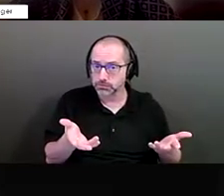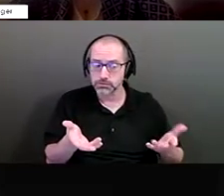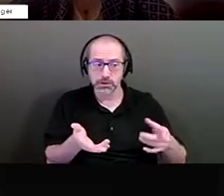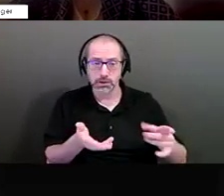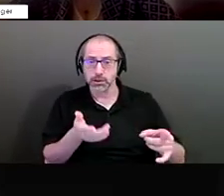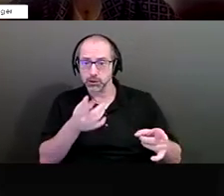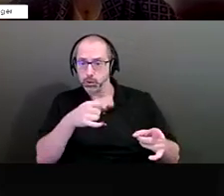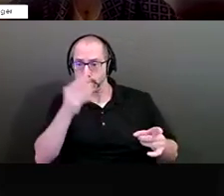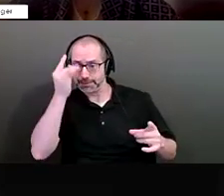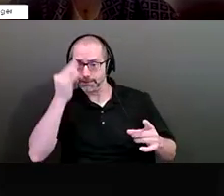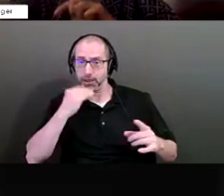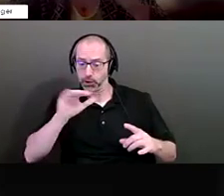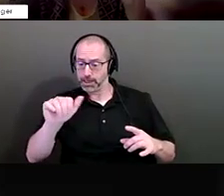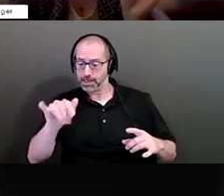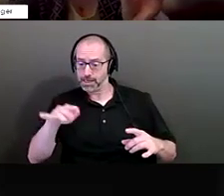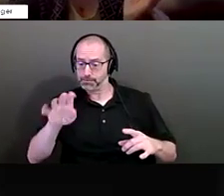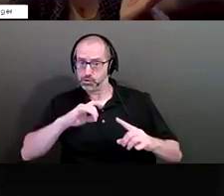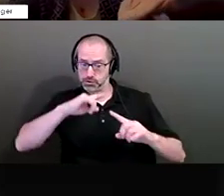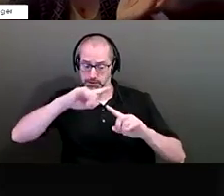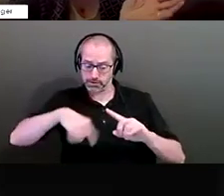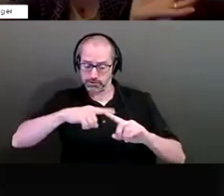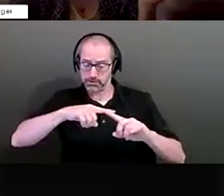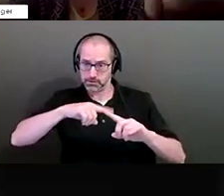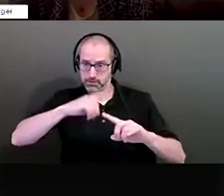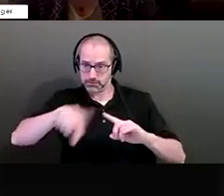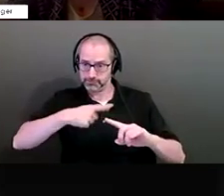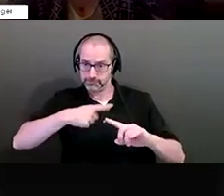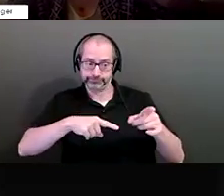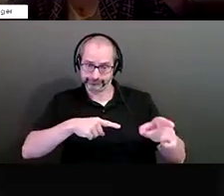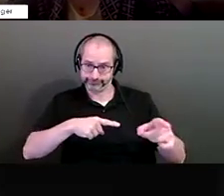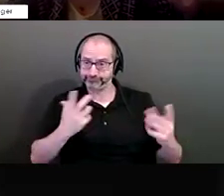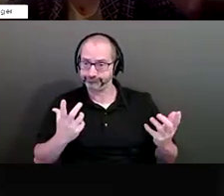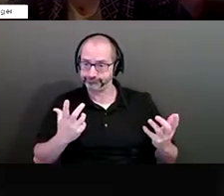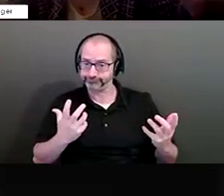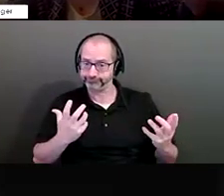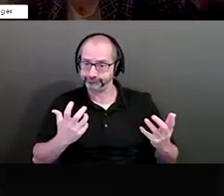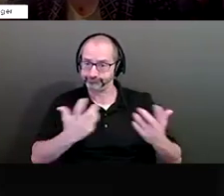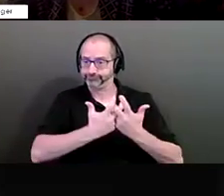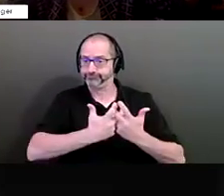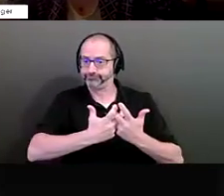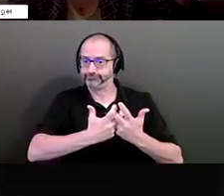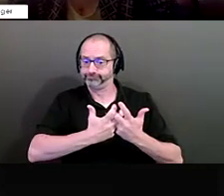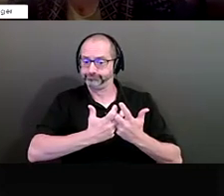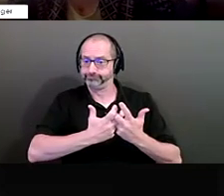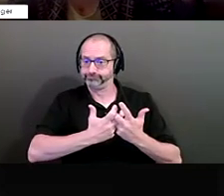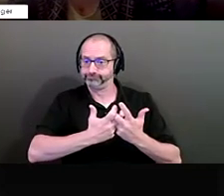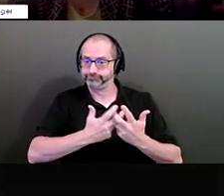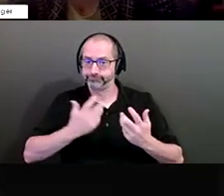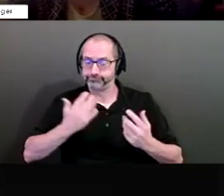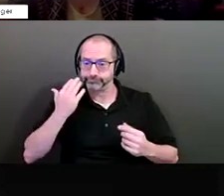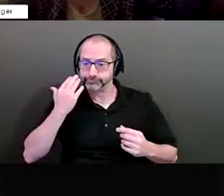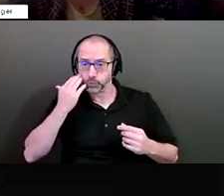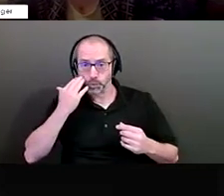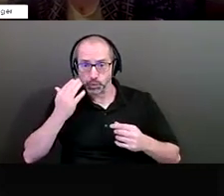the cycle of abuse, it fits very nicely into how the cycle of abuse happens,